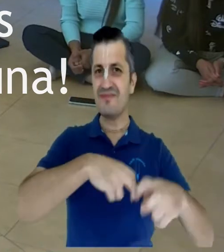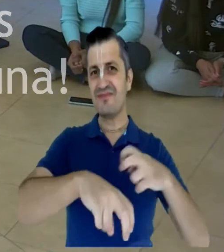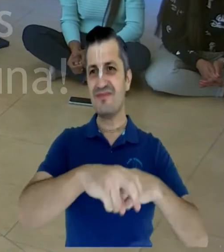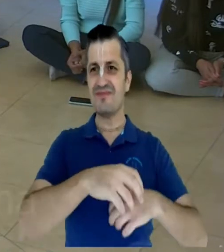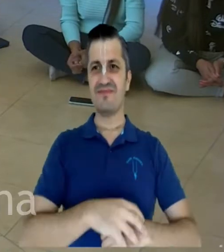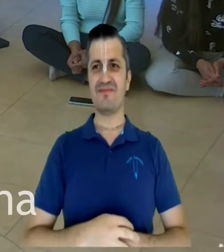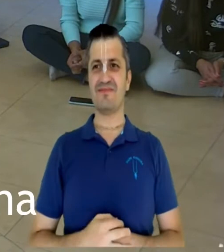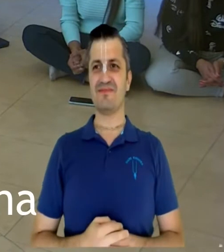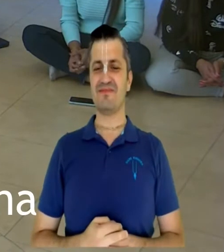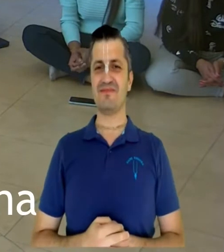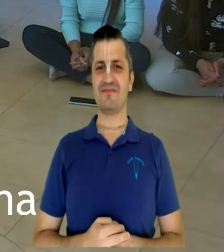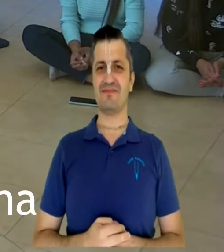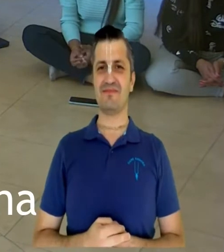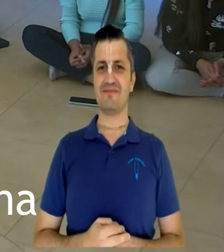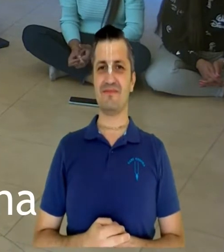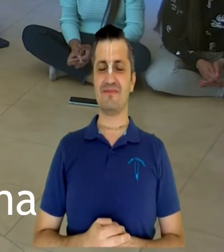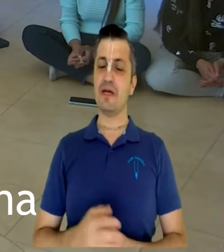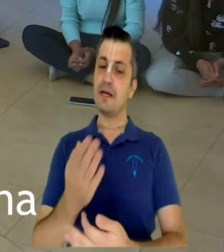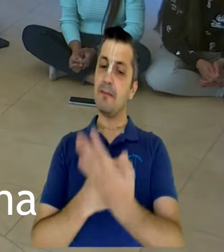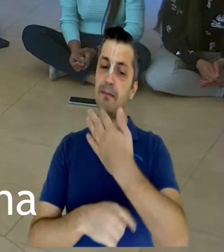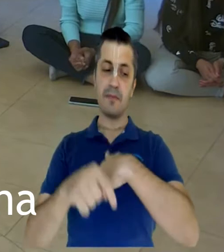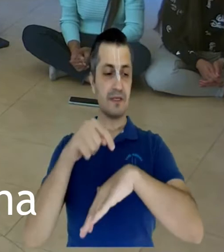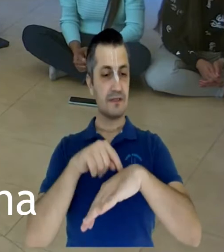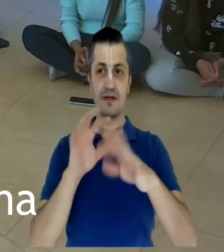Vanachari Jaya Radha